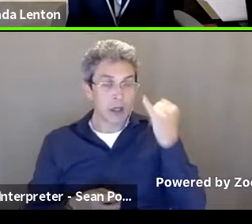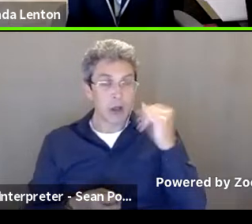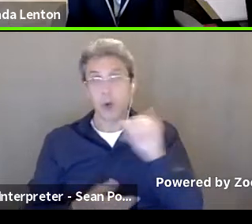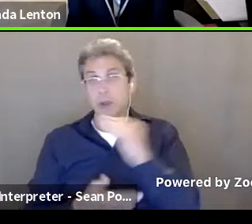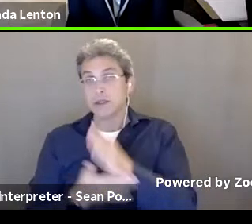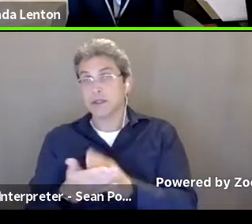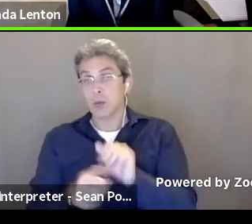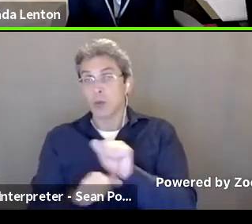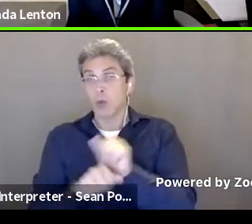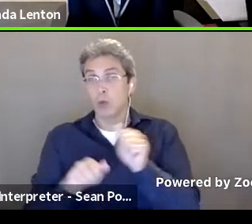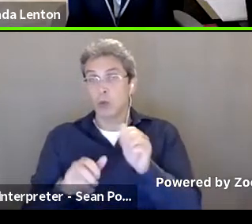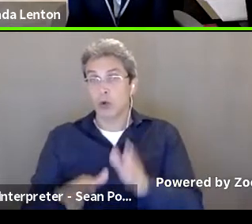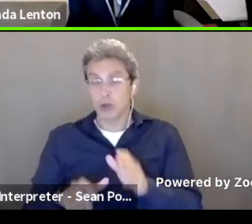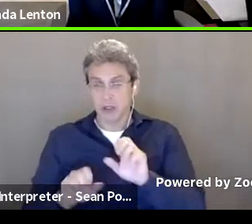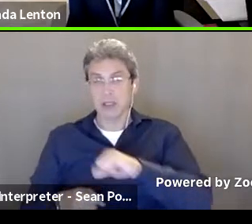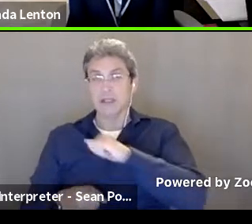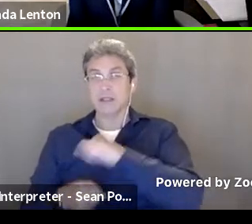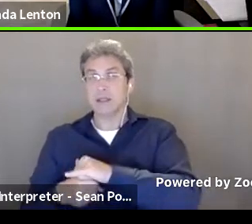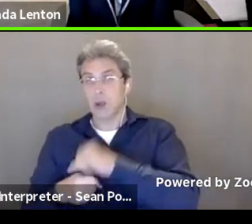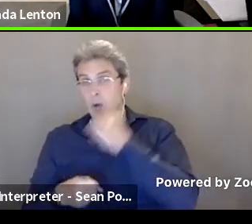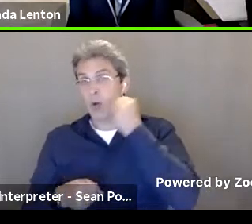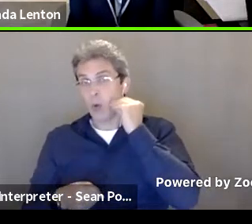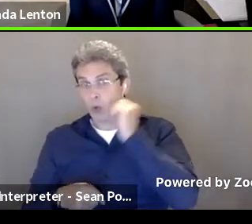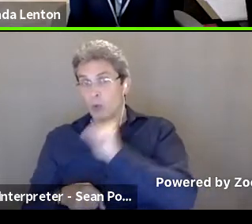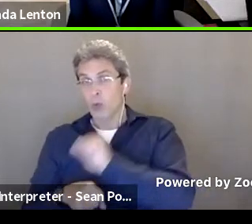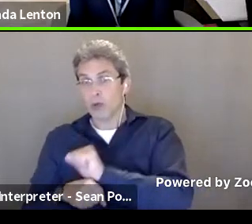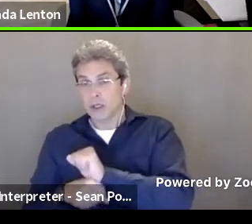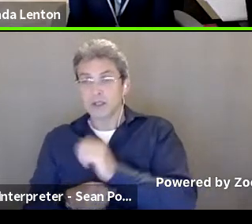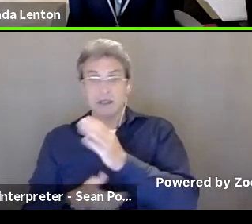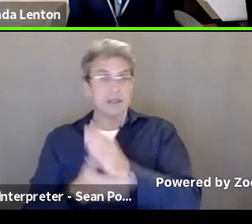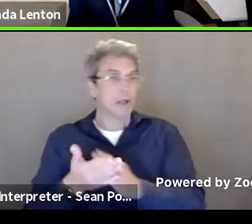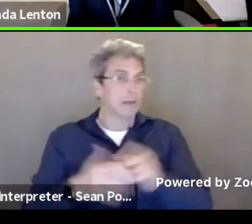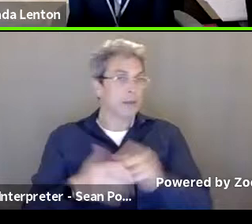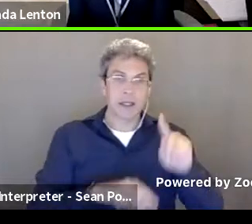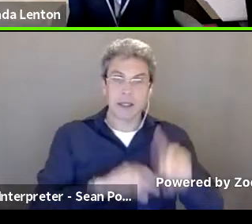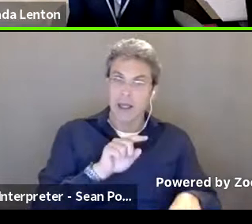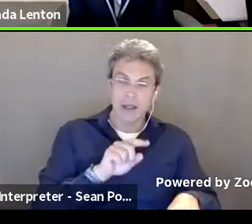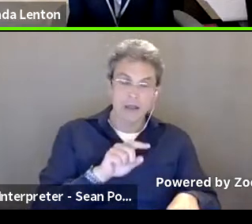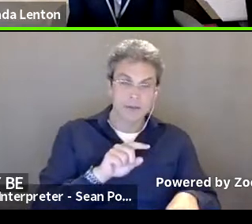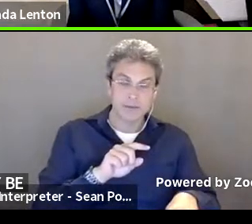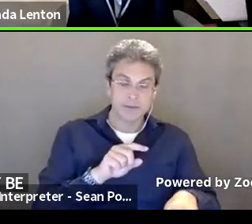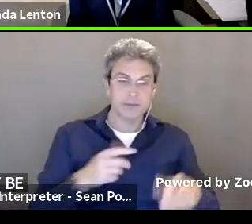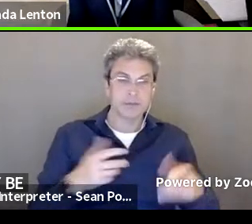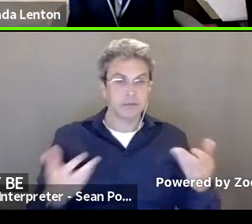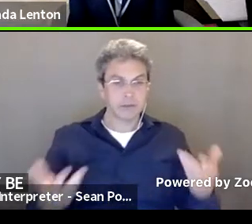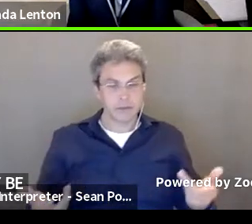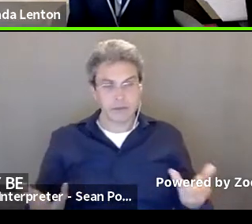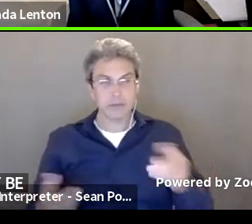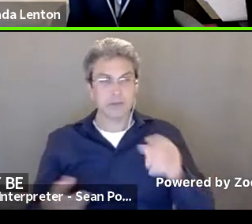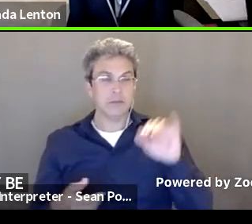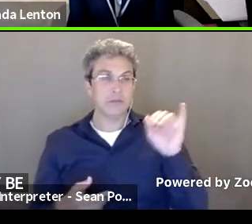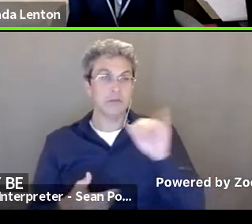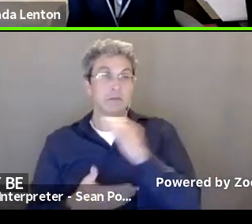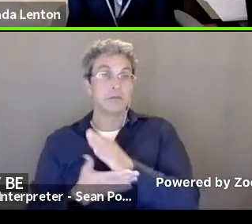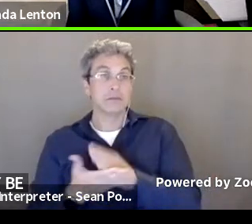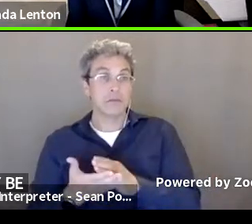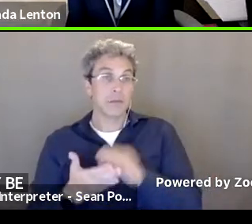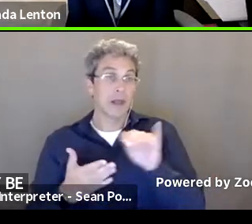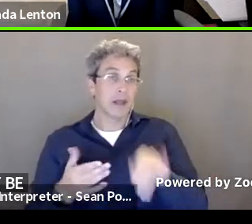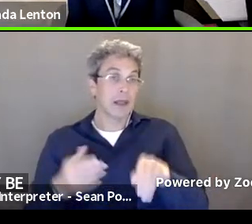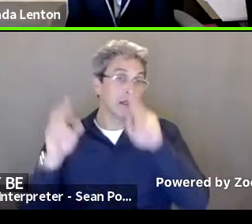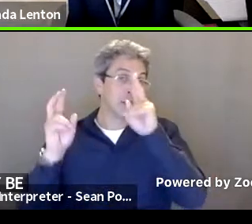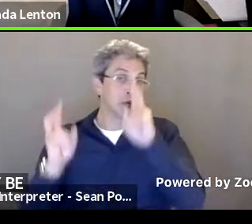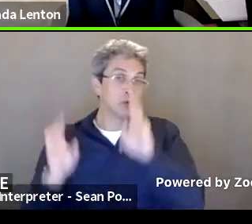off campus and those who may not be able to work on campus. And we also have to be very mindful that some of these issues